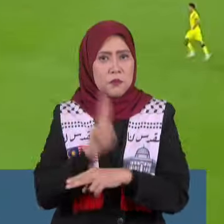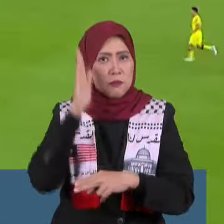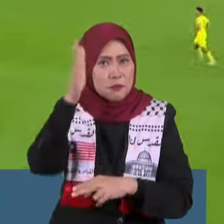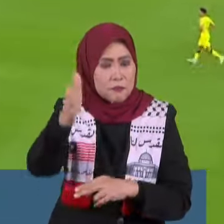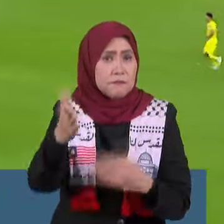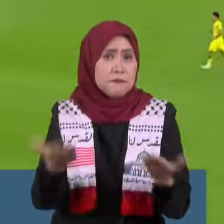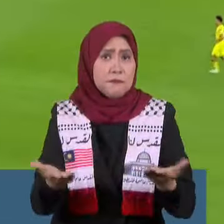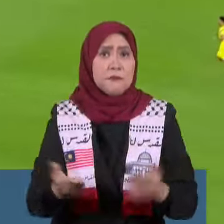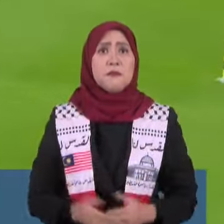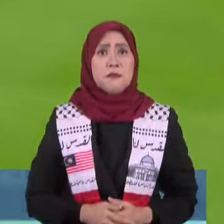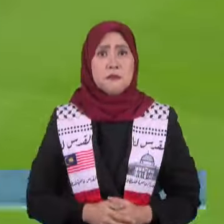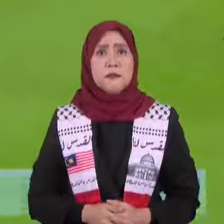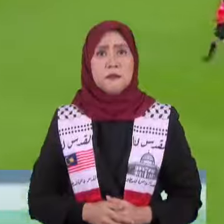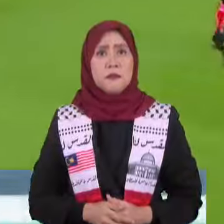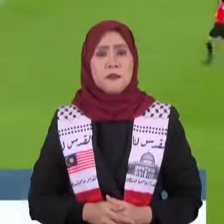So.